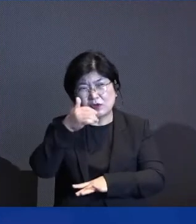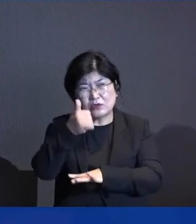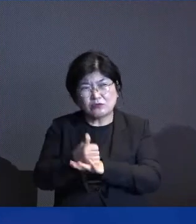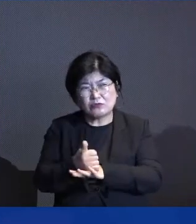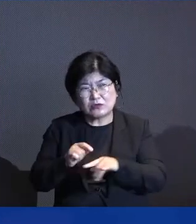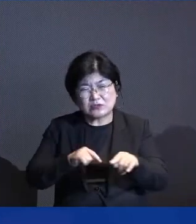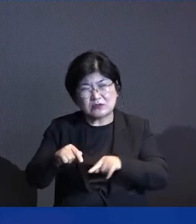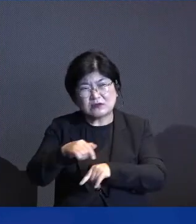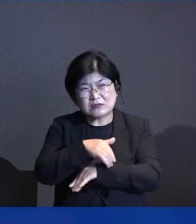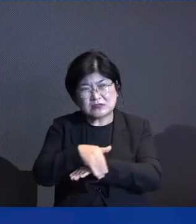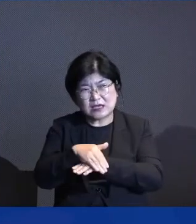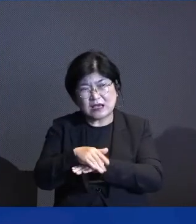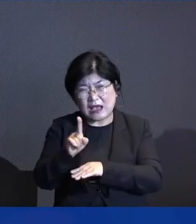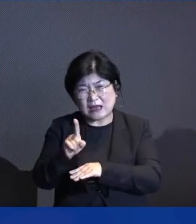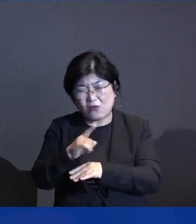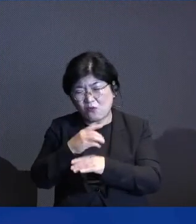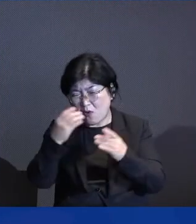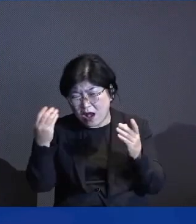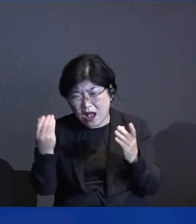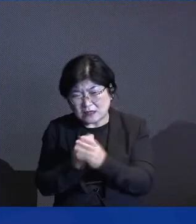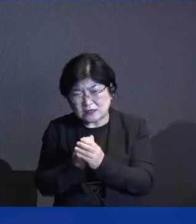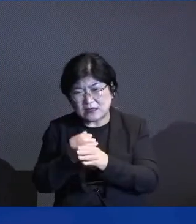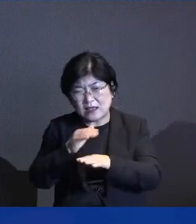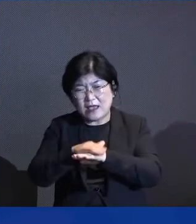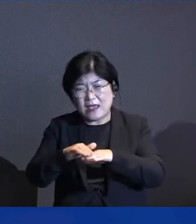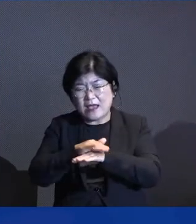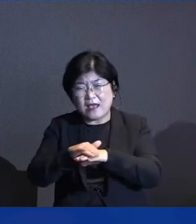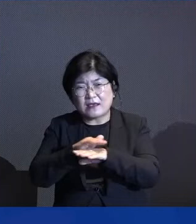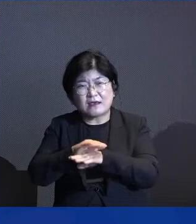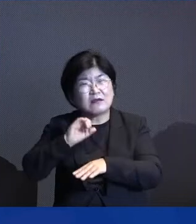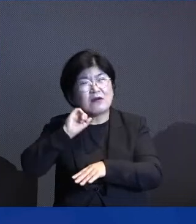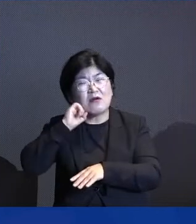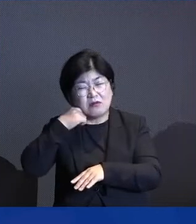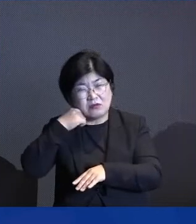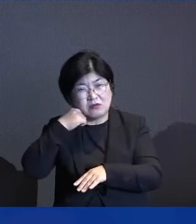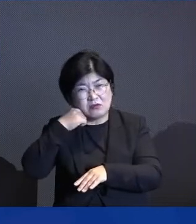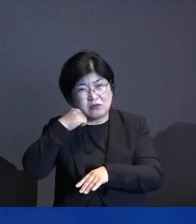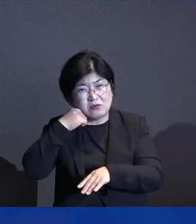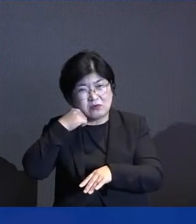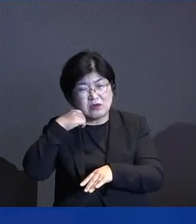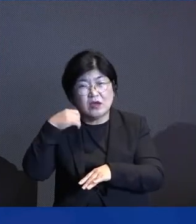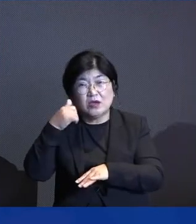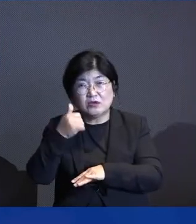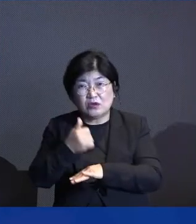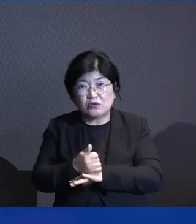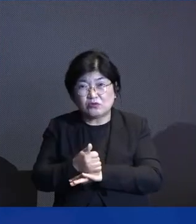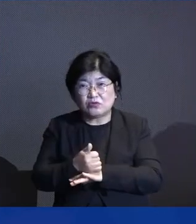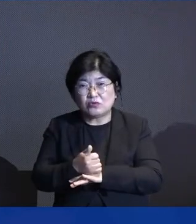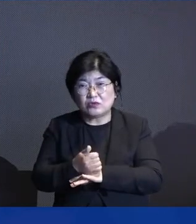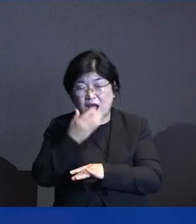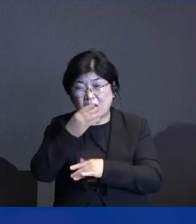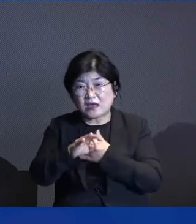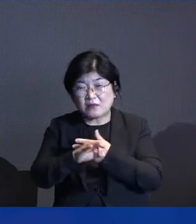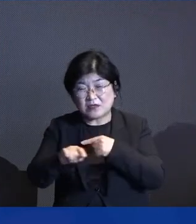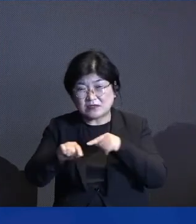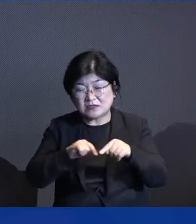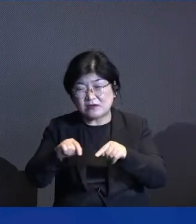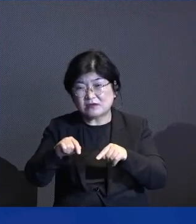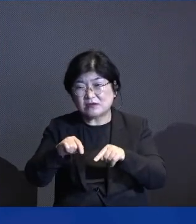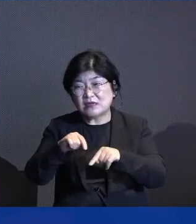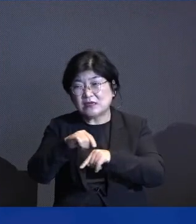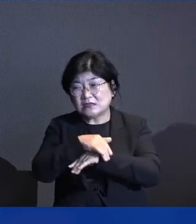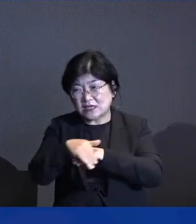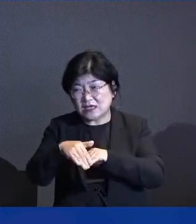think the welfare system is doing their best to address some of the important issues. So for